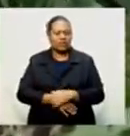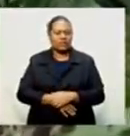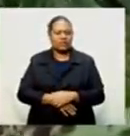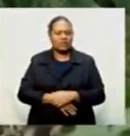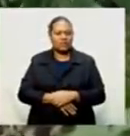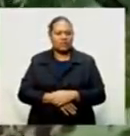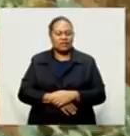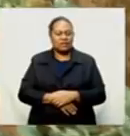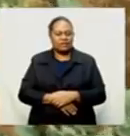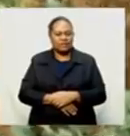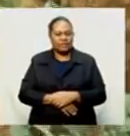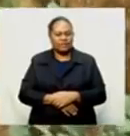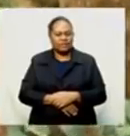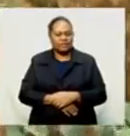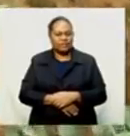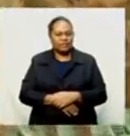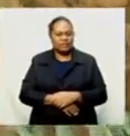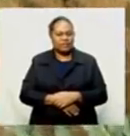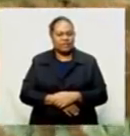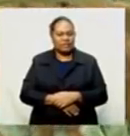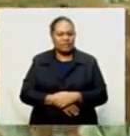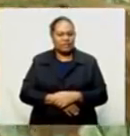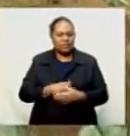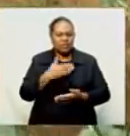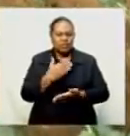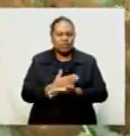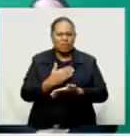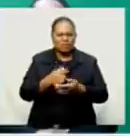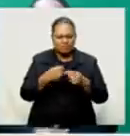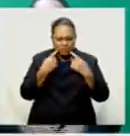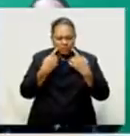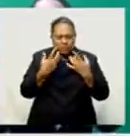cash into the small but